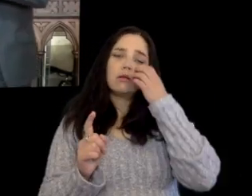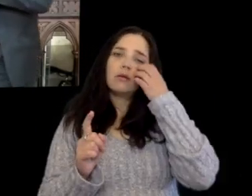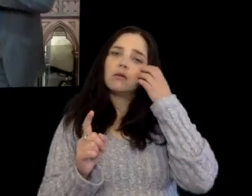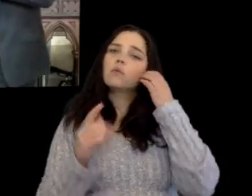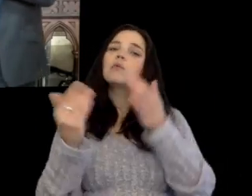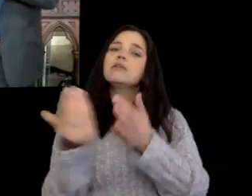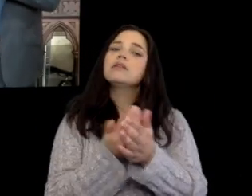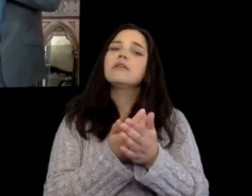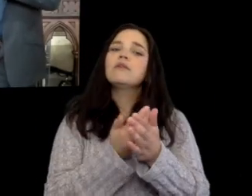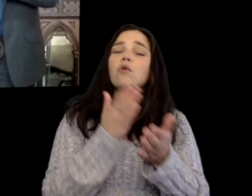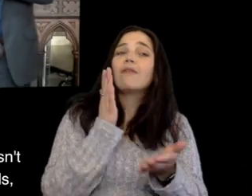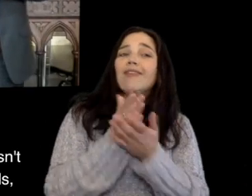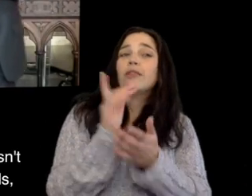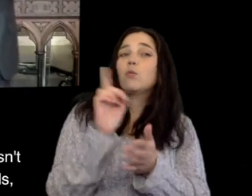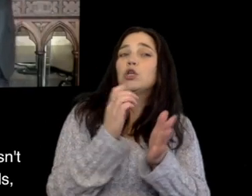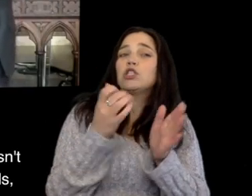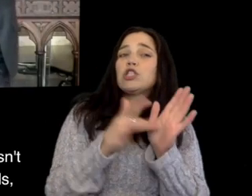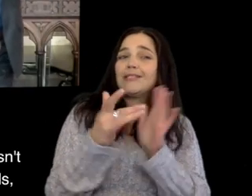what Jesus has done.